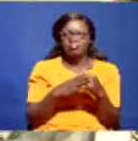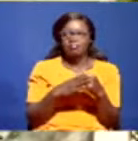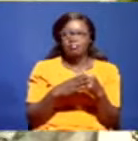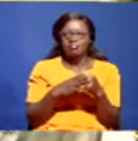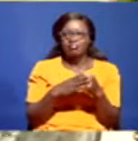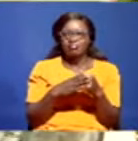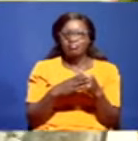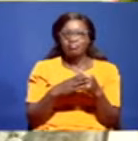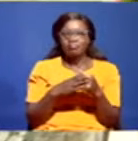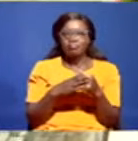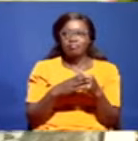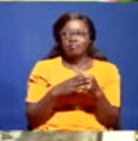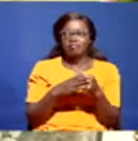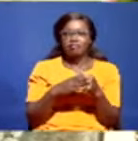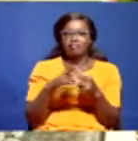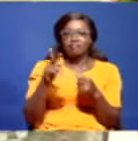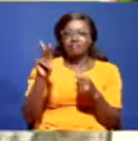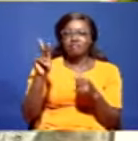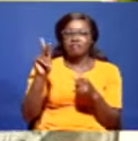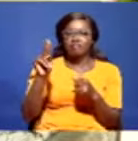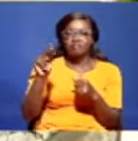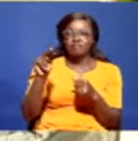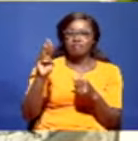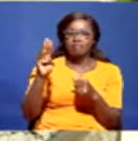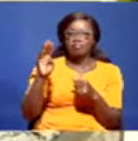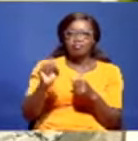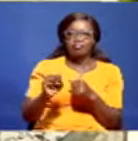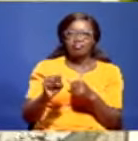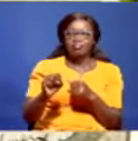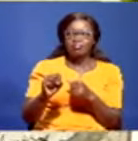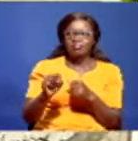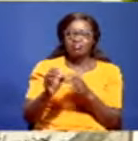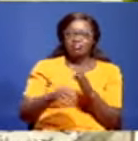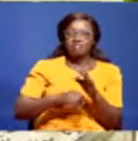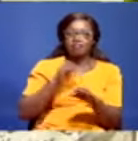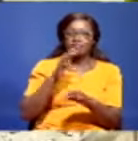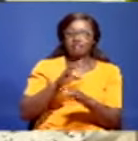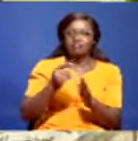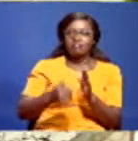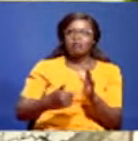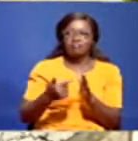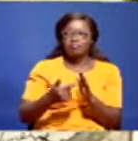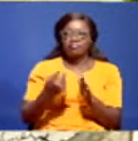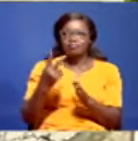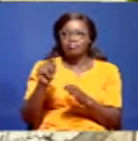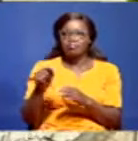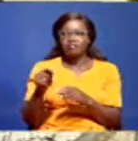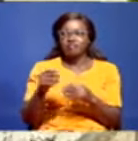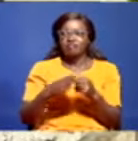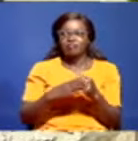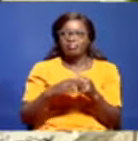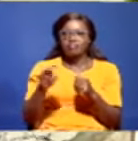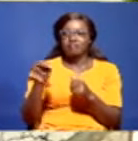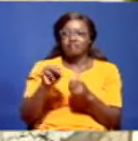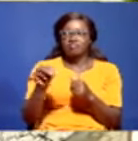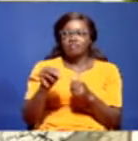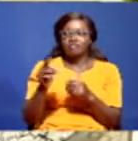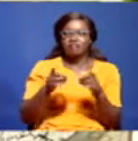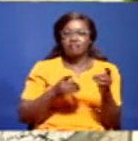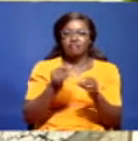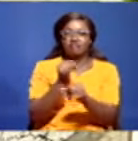2019, Kenya National Bureau of Statistics said the film industry has 2.9 million direct